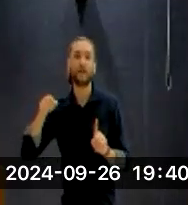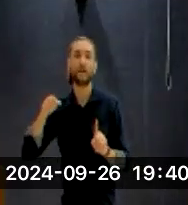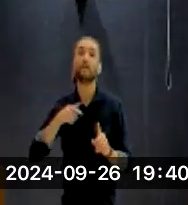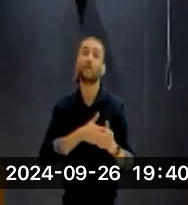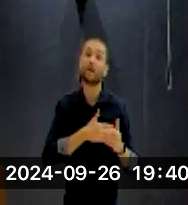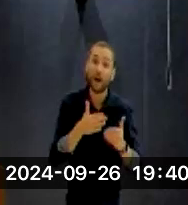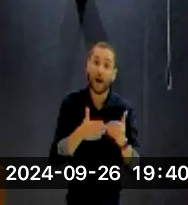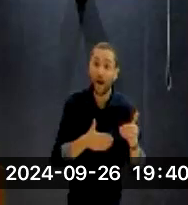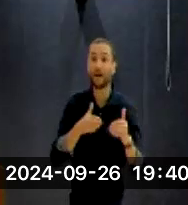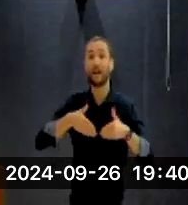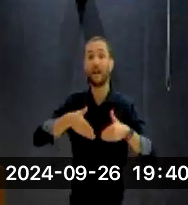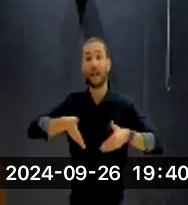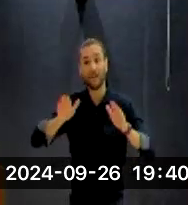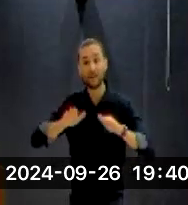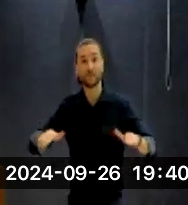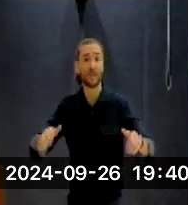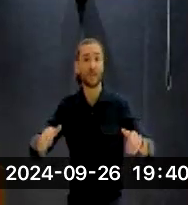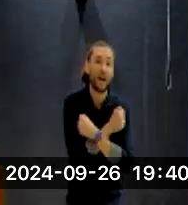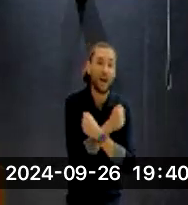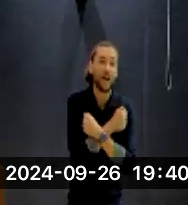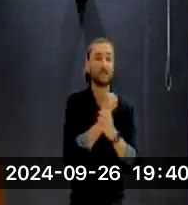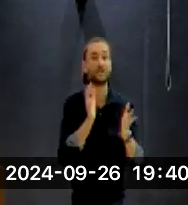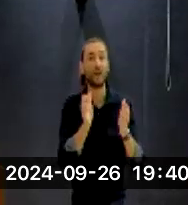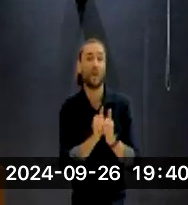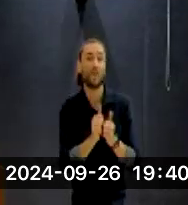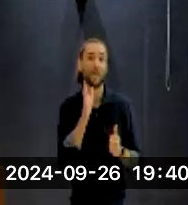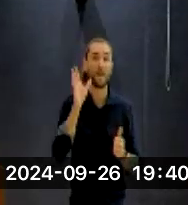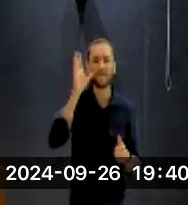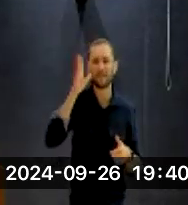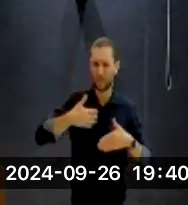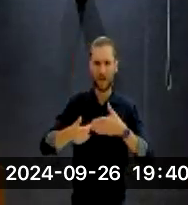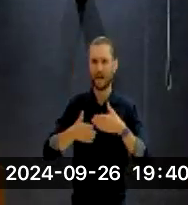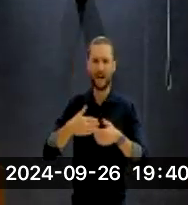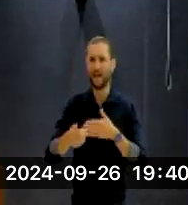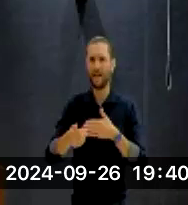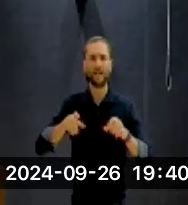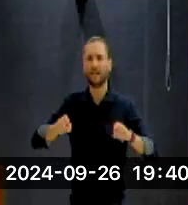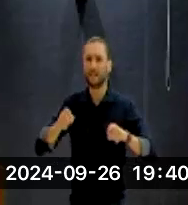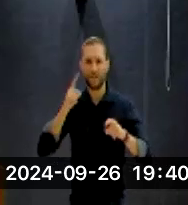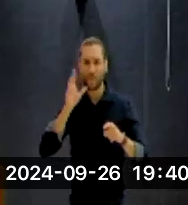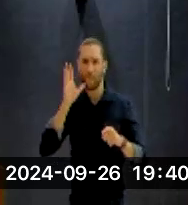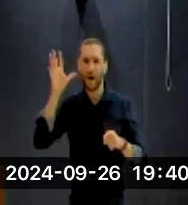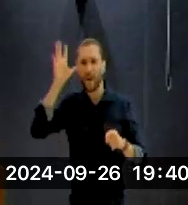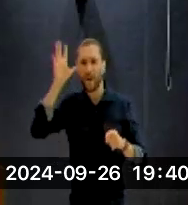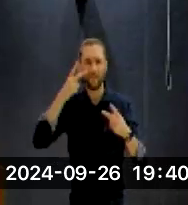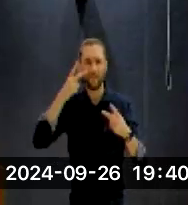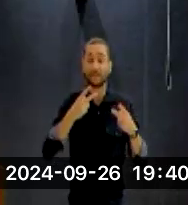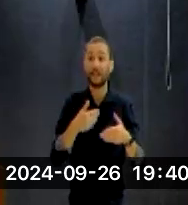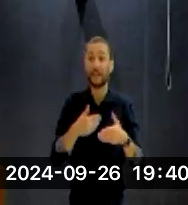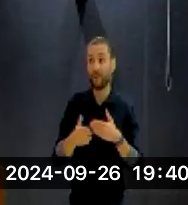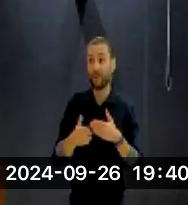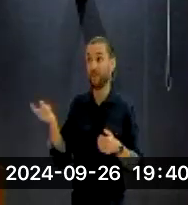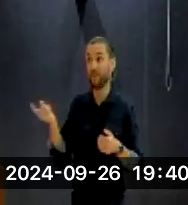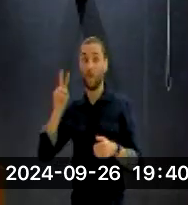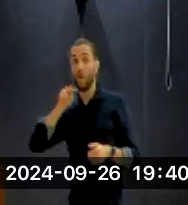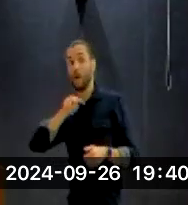hug and talk to their parents, or do whatever they need to do when they're visiting their parents, even if they have to watch, but